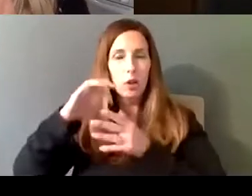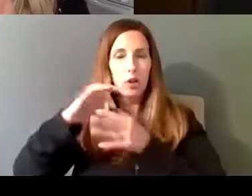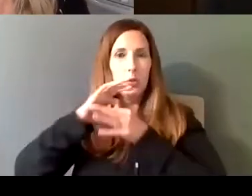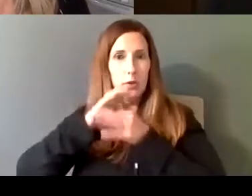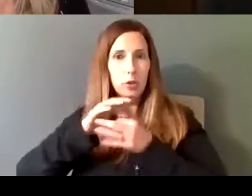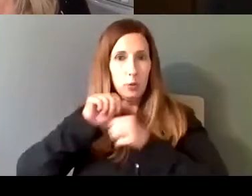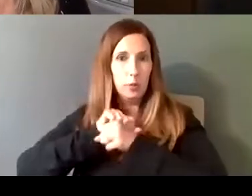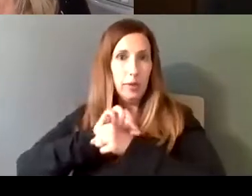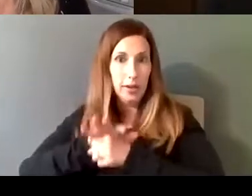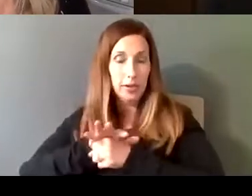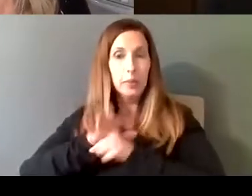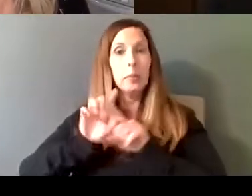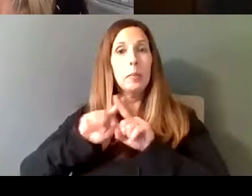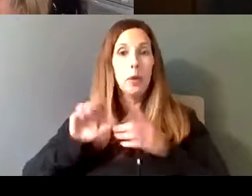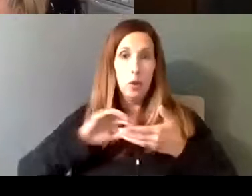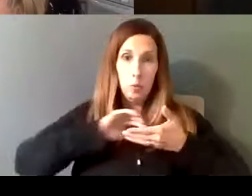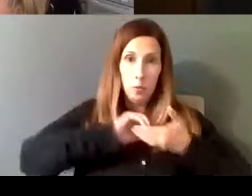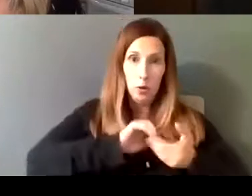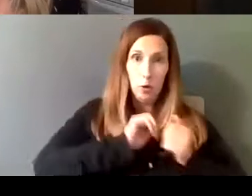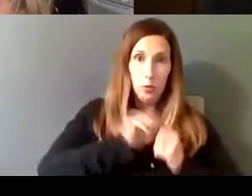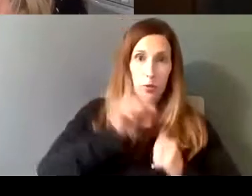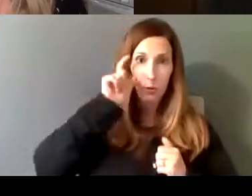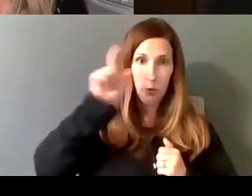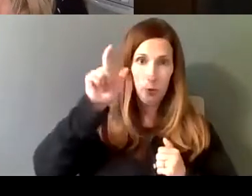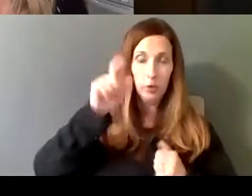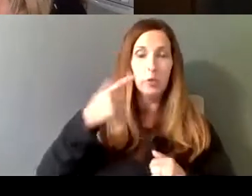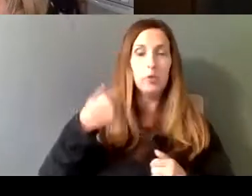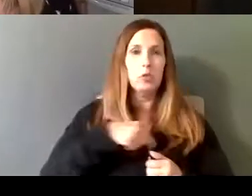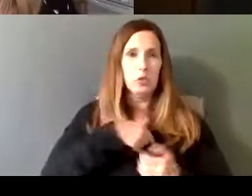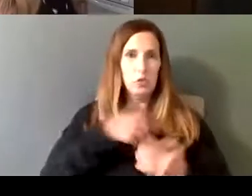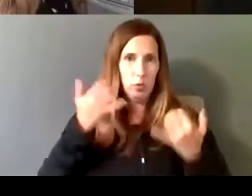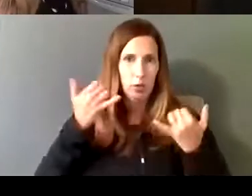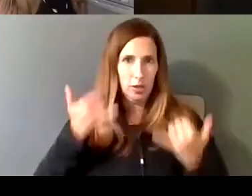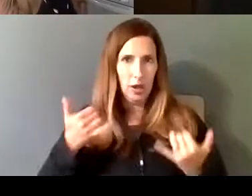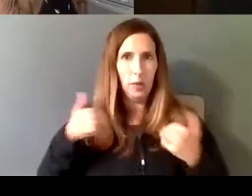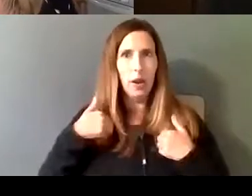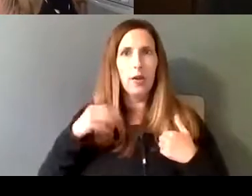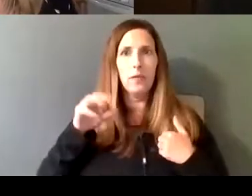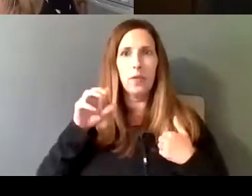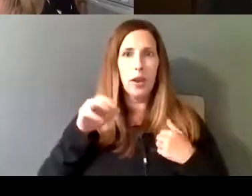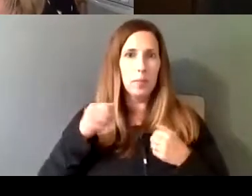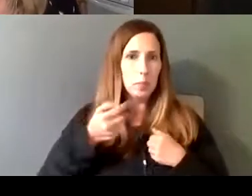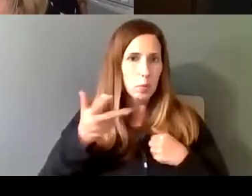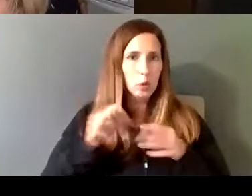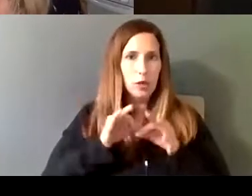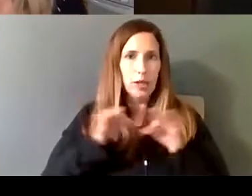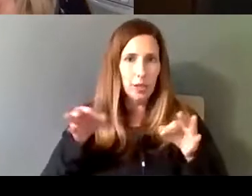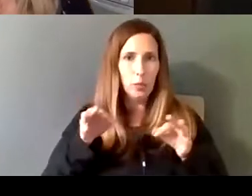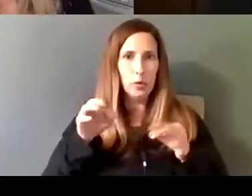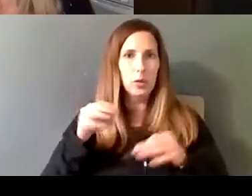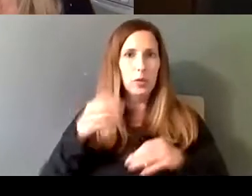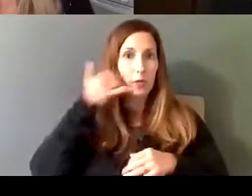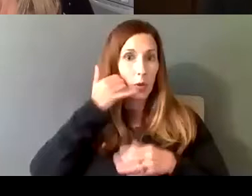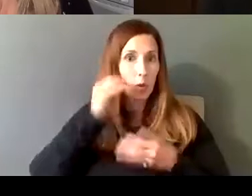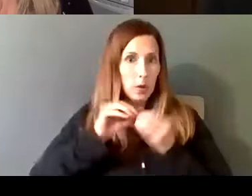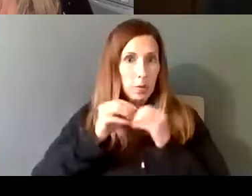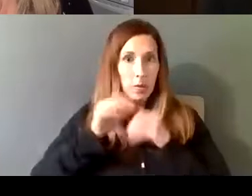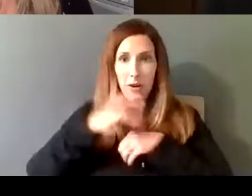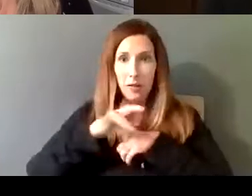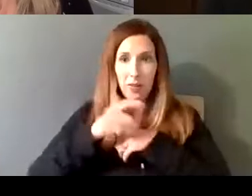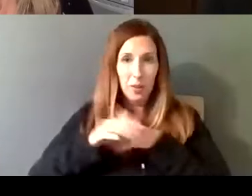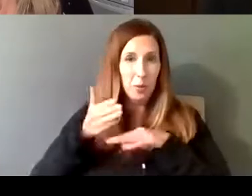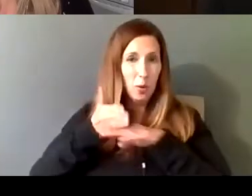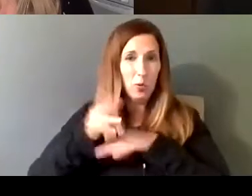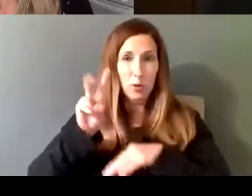we did this in partnership with Luna Language Services. So we now have a multilingual hotline that's available in 200 different languages.